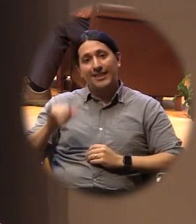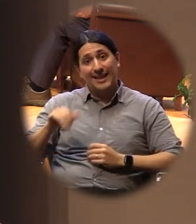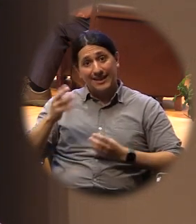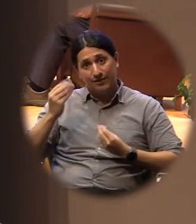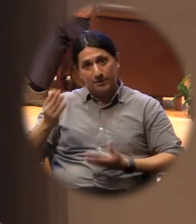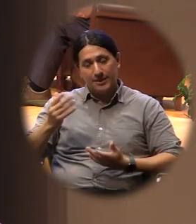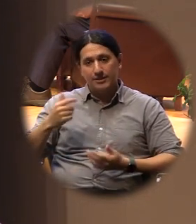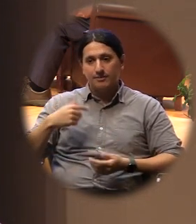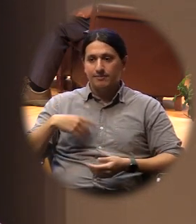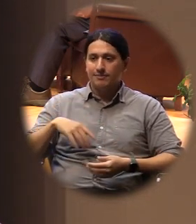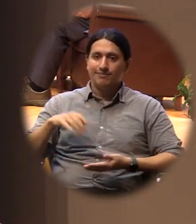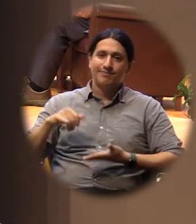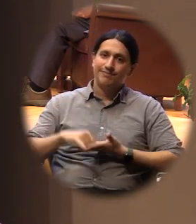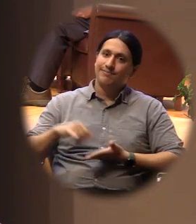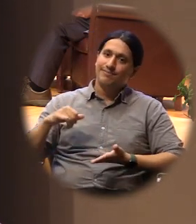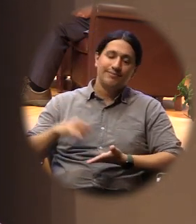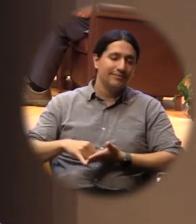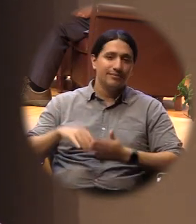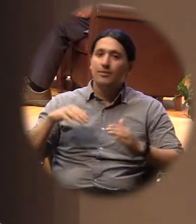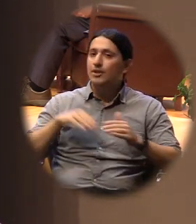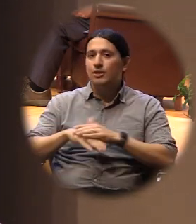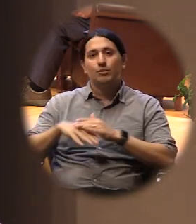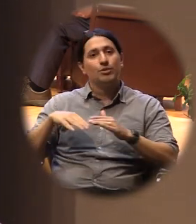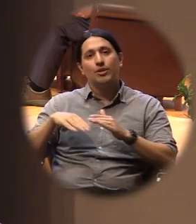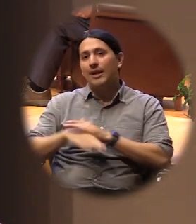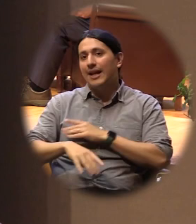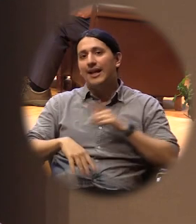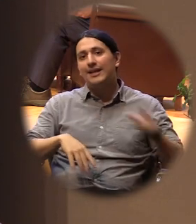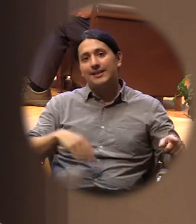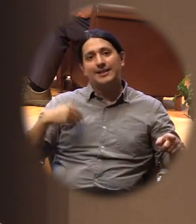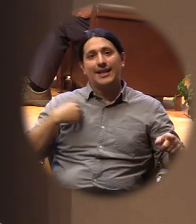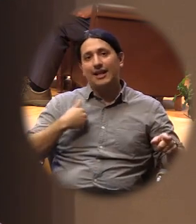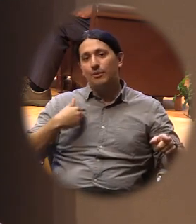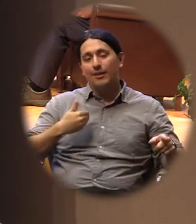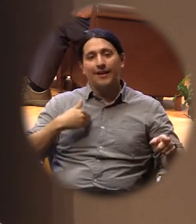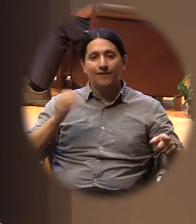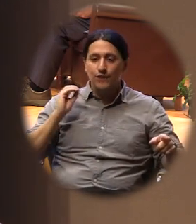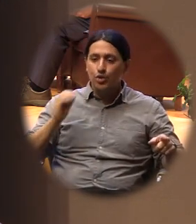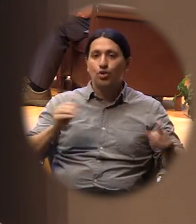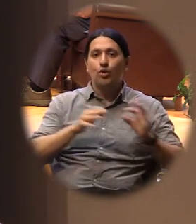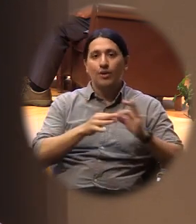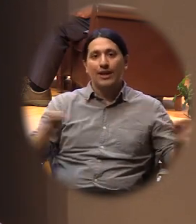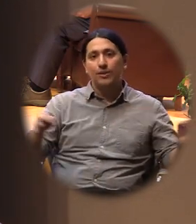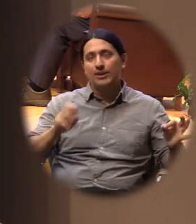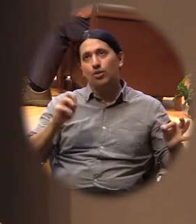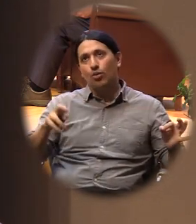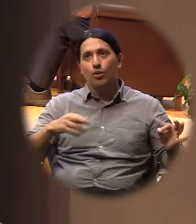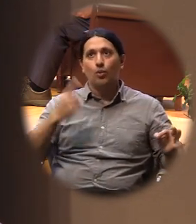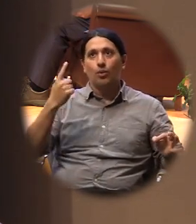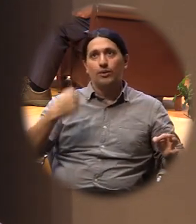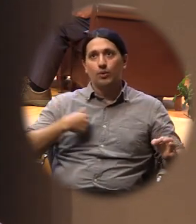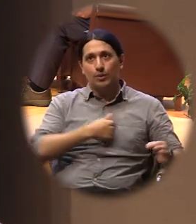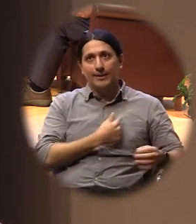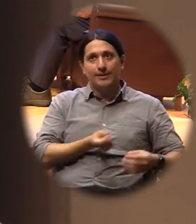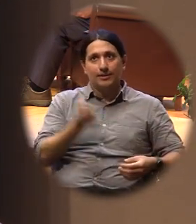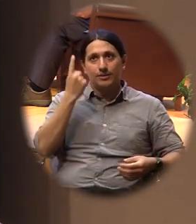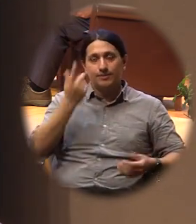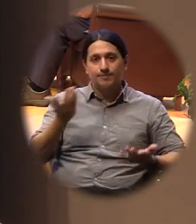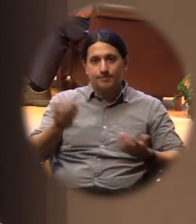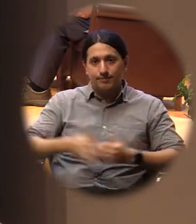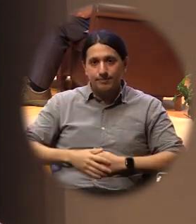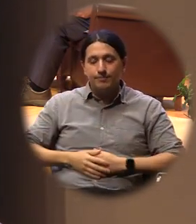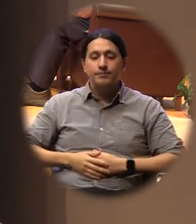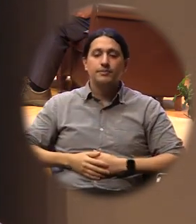access in an animal that has no language, or at least not a language we know how to read. So